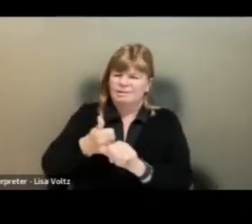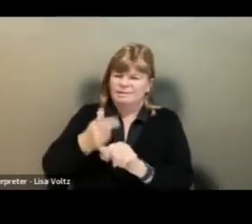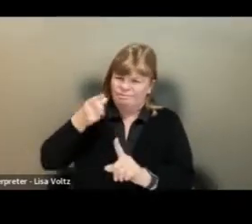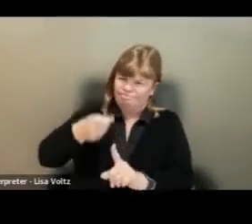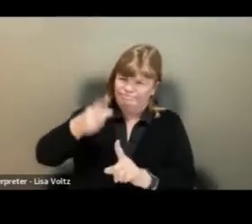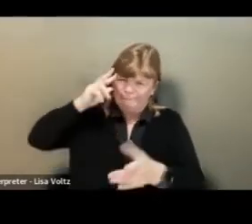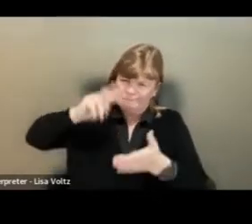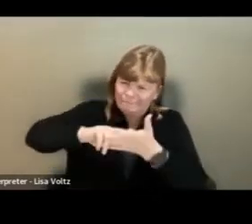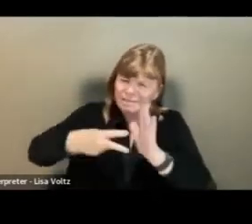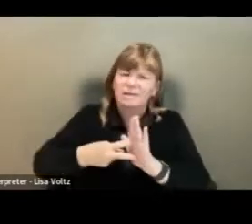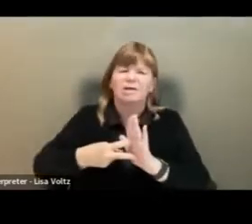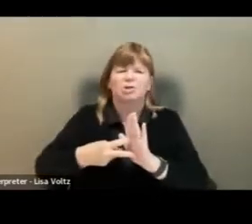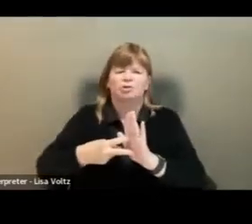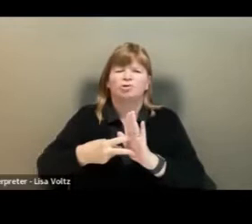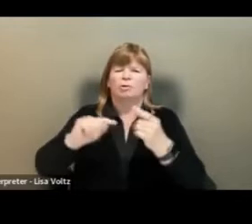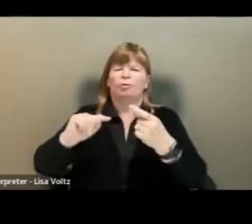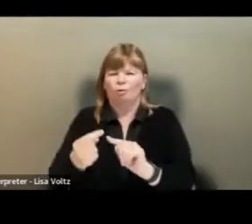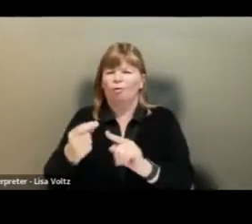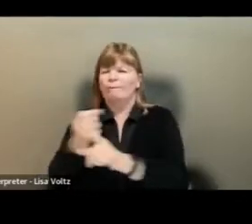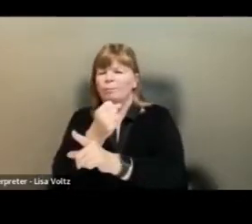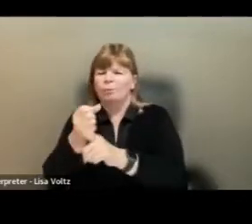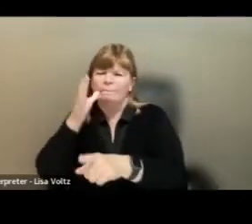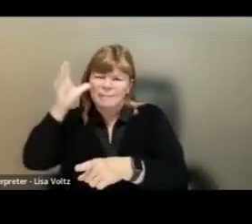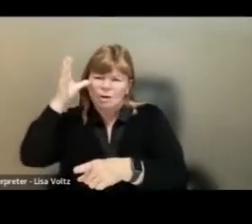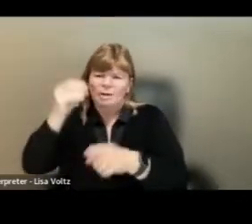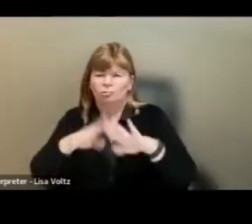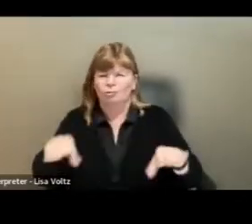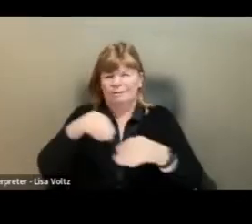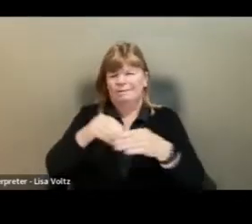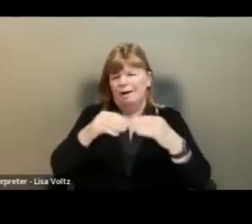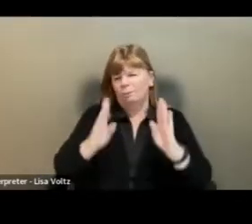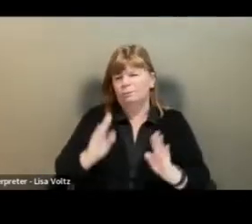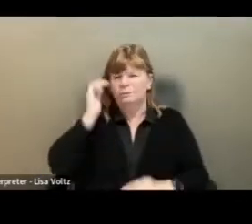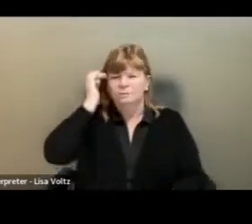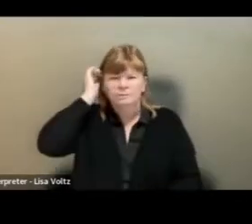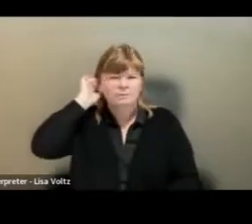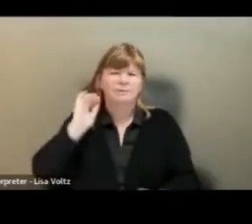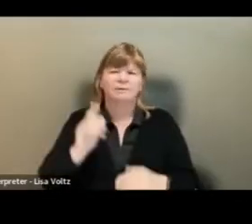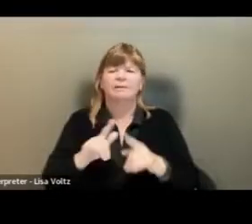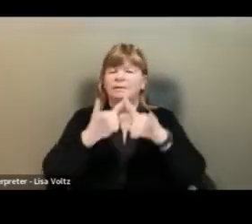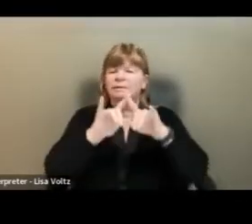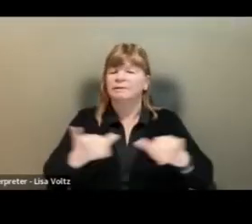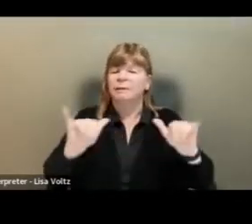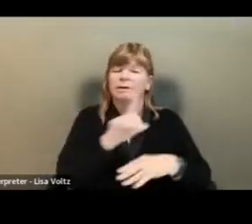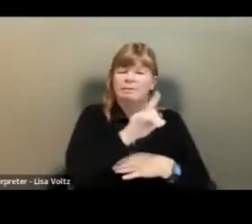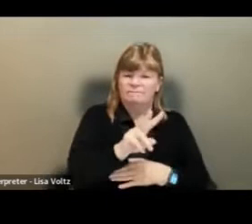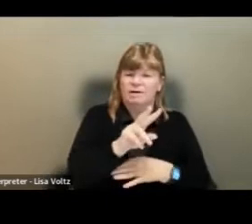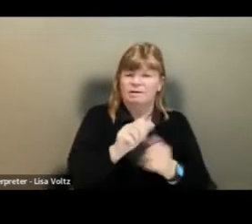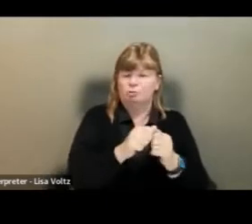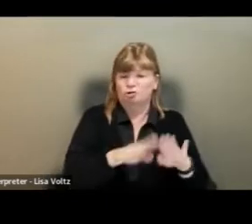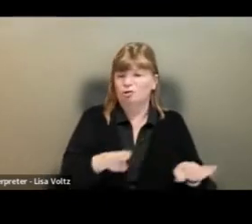harm the abused parent and the children in the home. Sometimes we know the co-occurrence of domestic violence and child